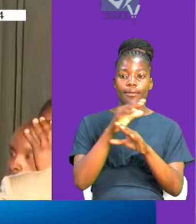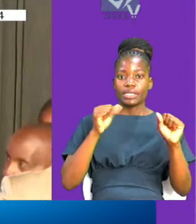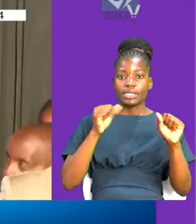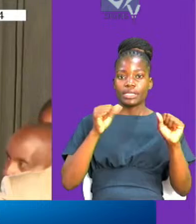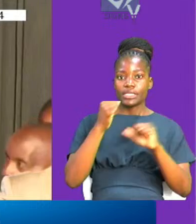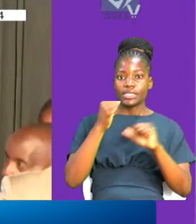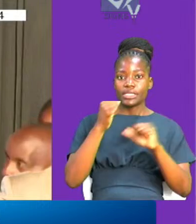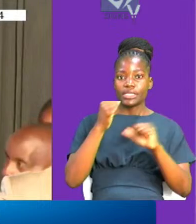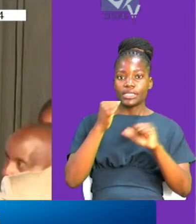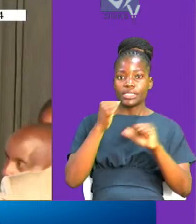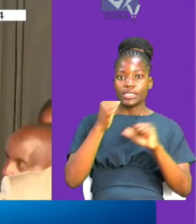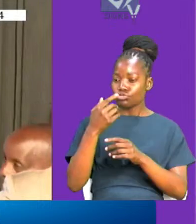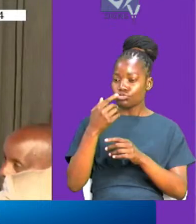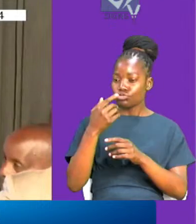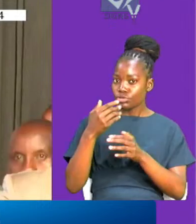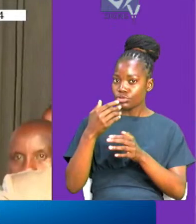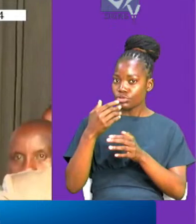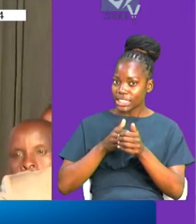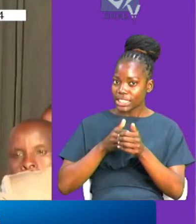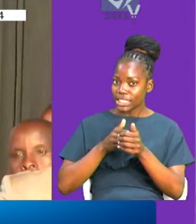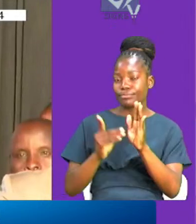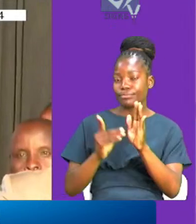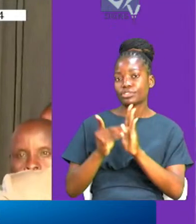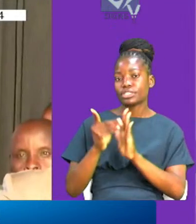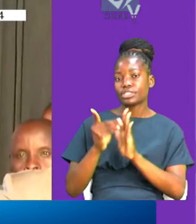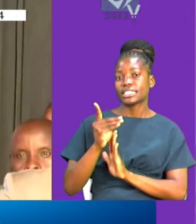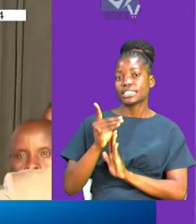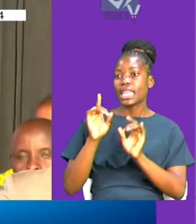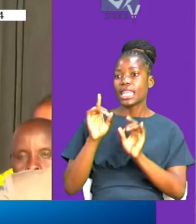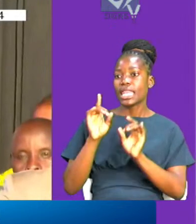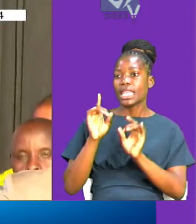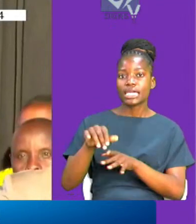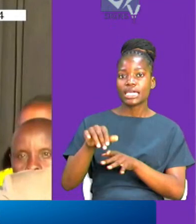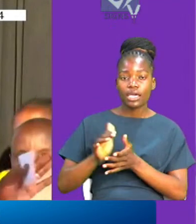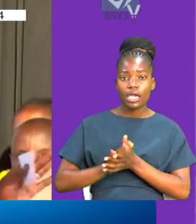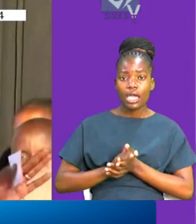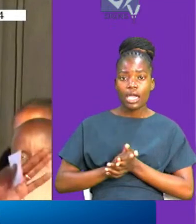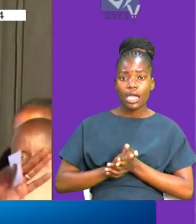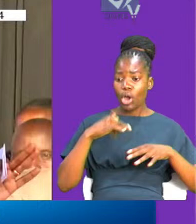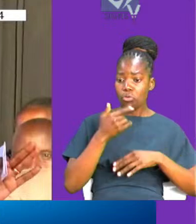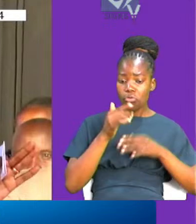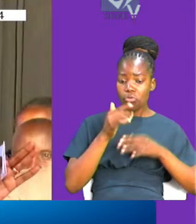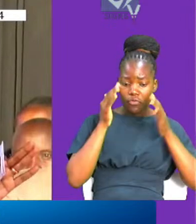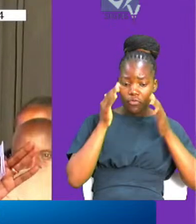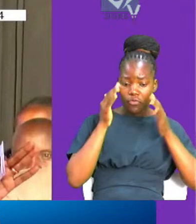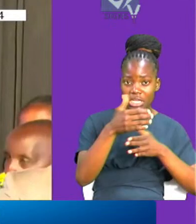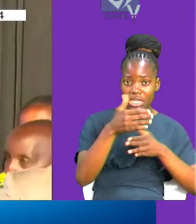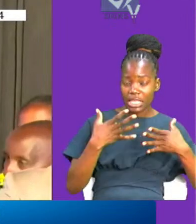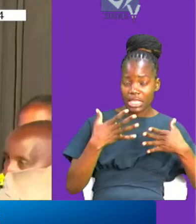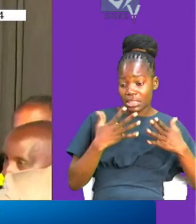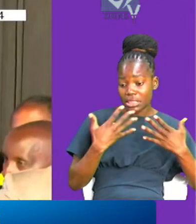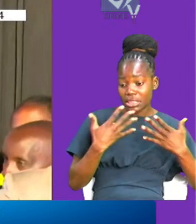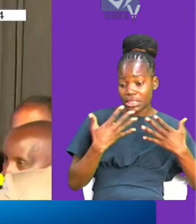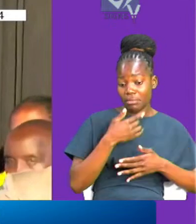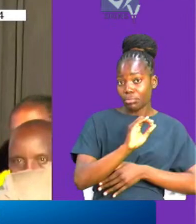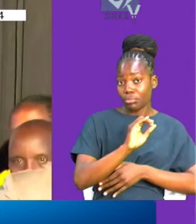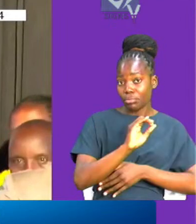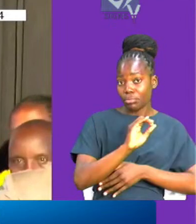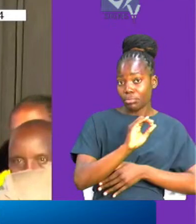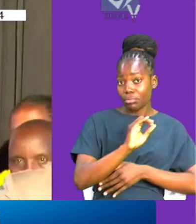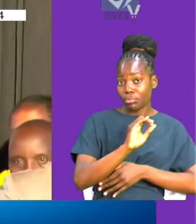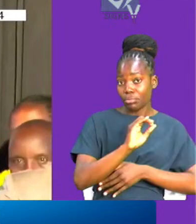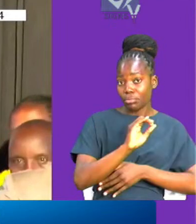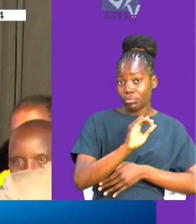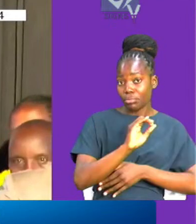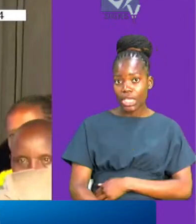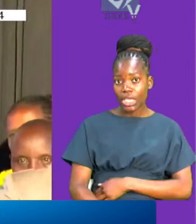to succeed, and nothing else. Hii ingine wengine wanafuata mambo ingine, I'm not there. Mimi niko hapo.